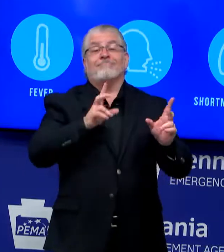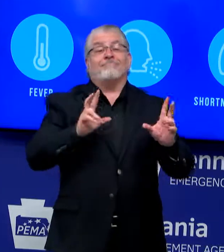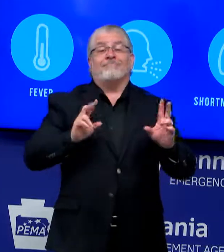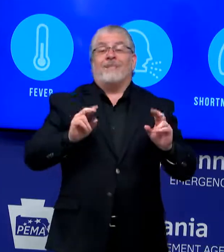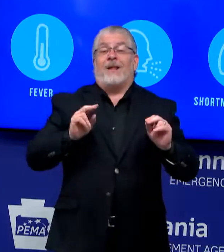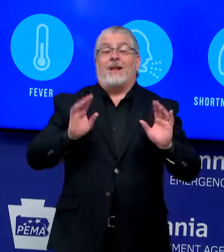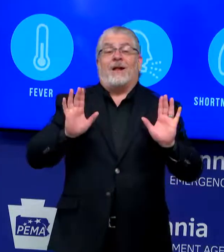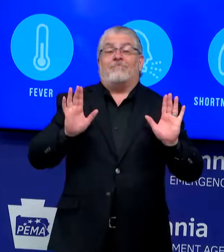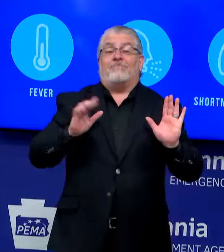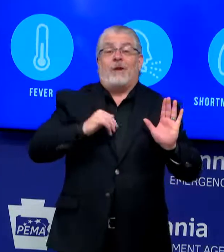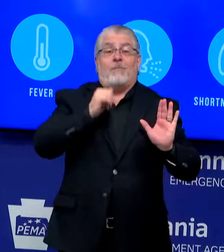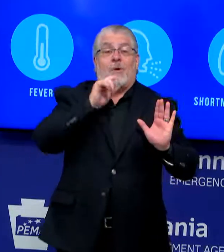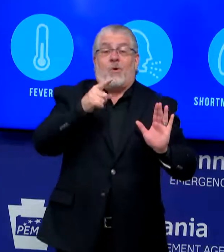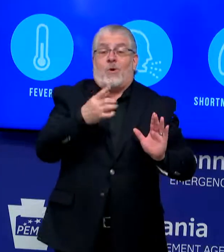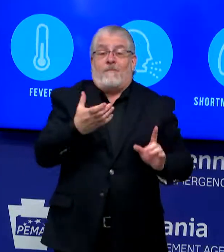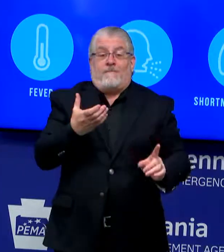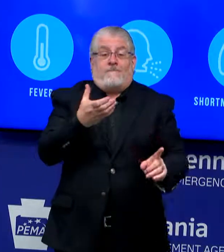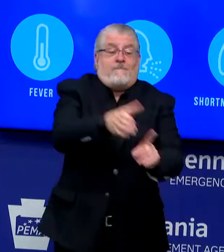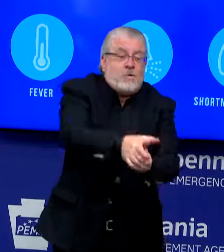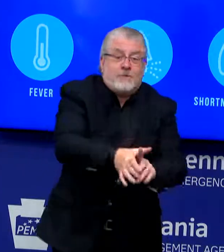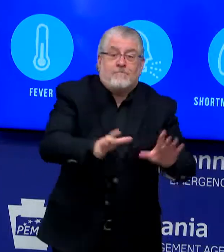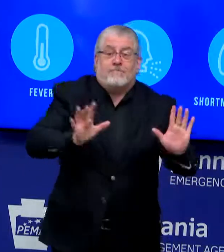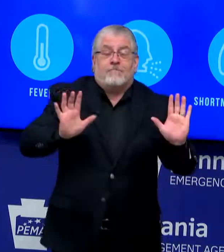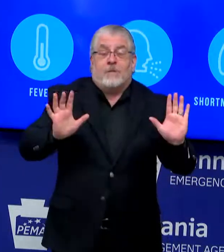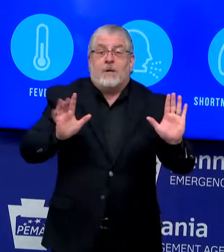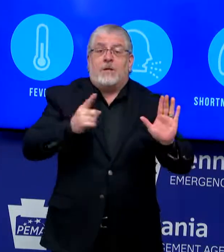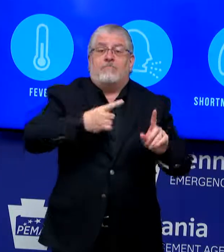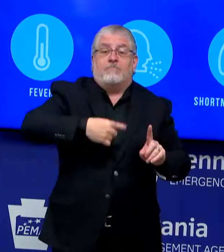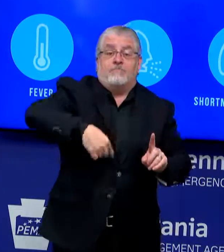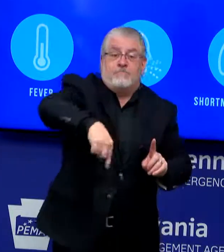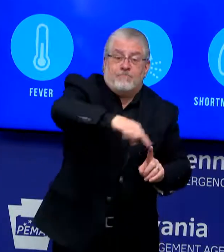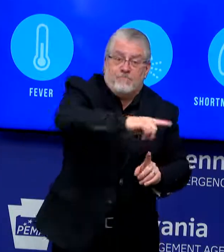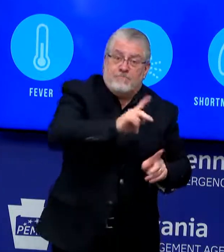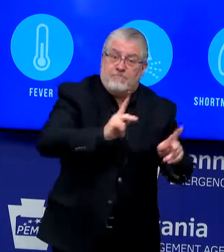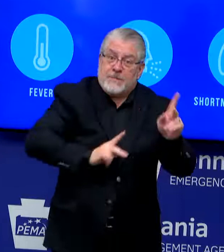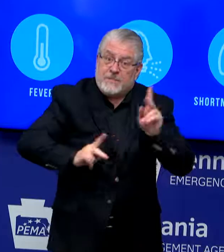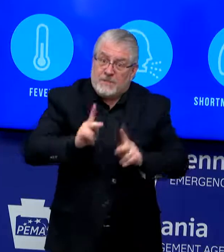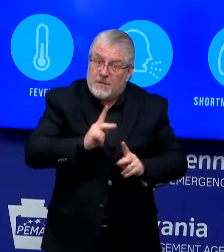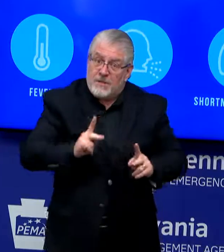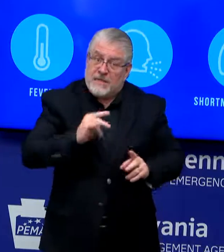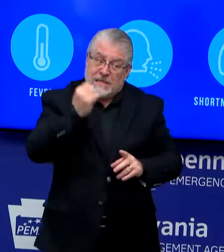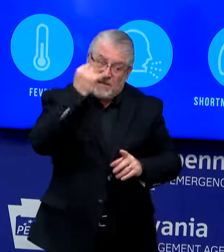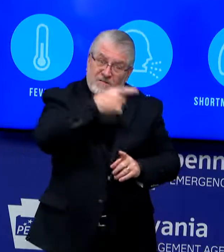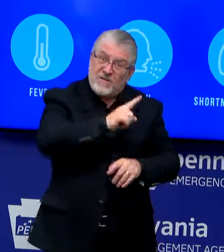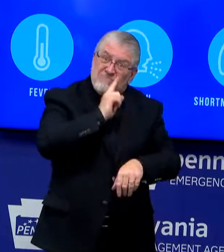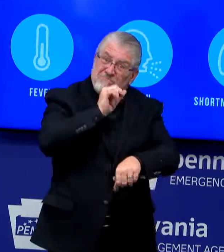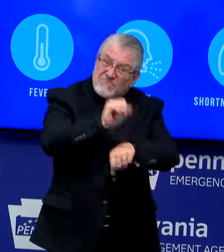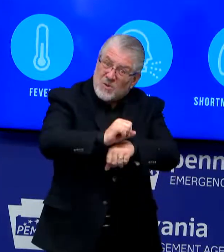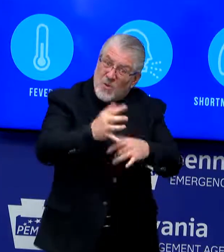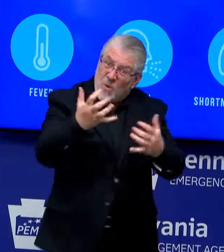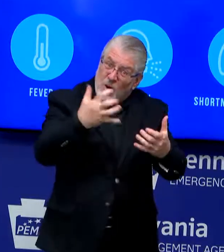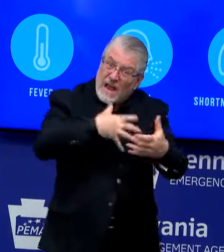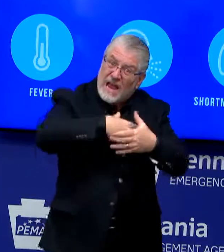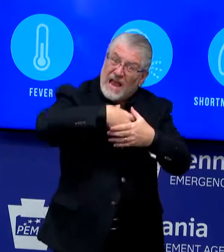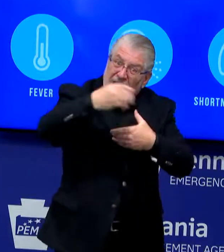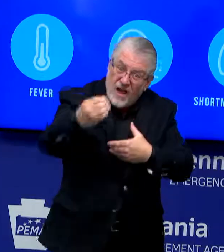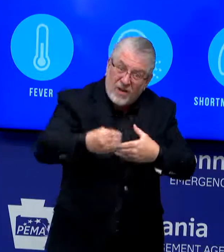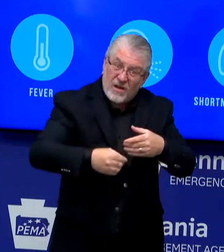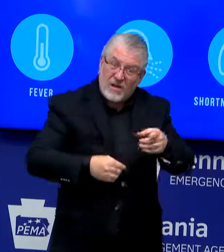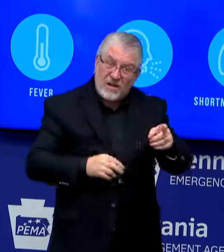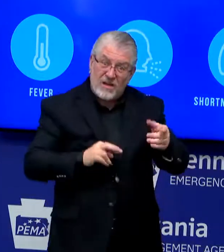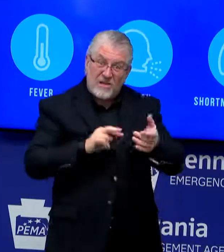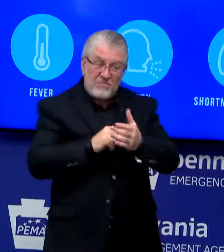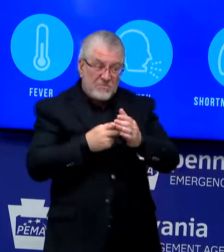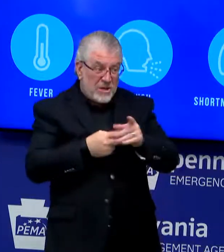is self-control. Do you really want to go out and jeopardize the lives of people you love or neighbors